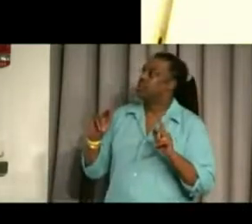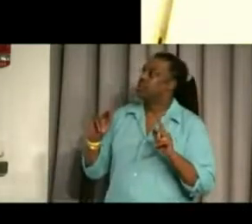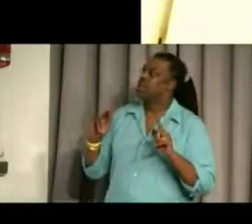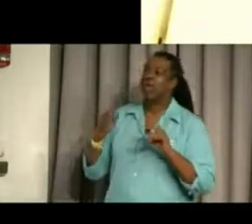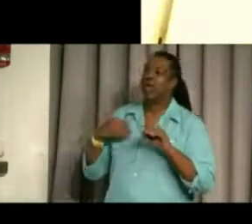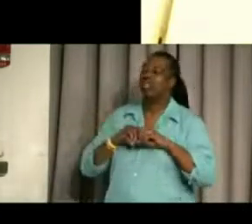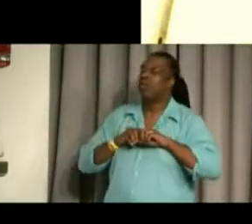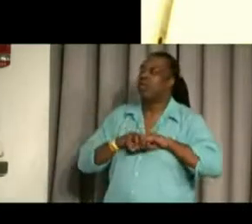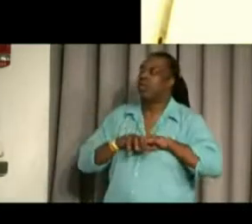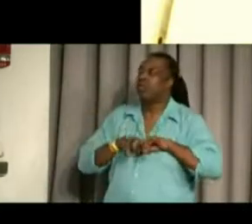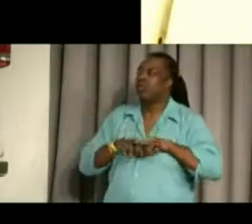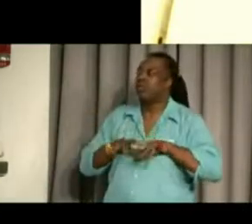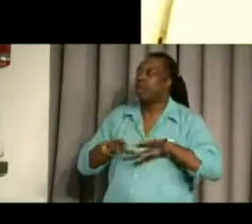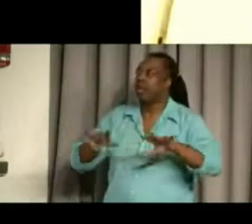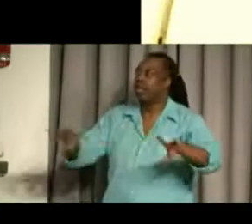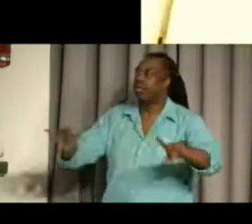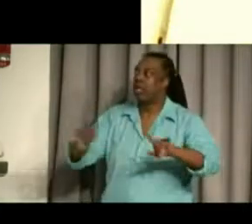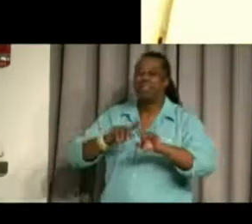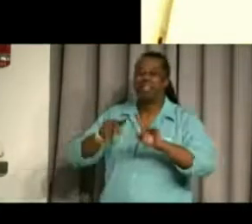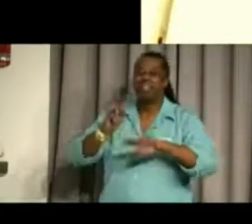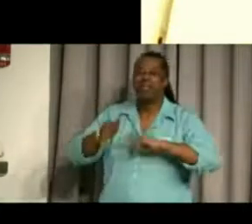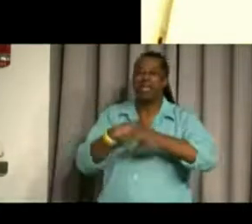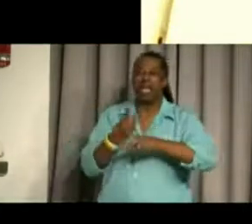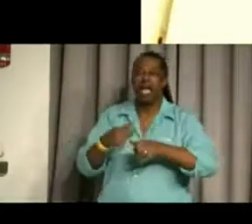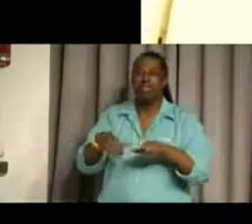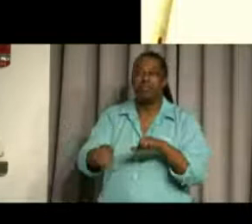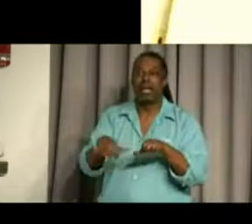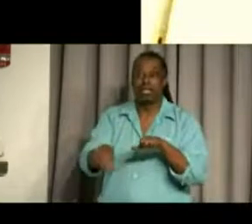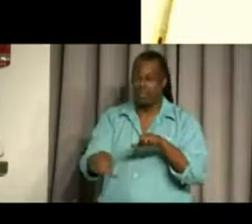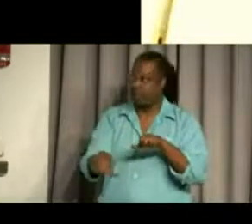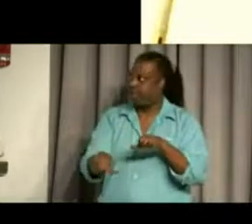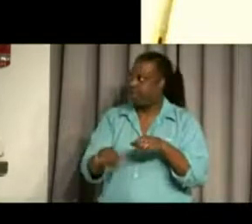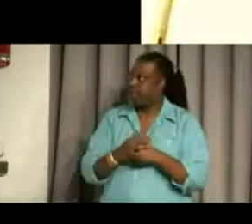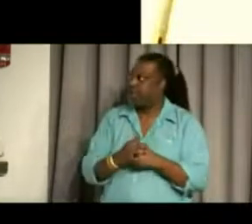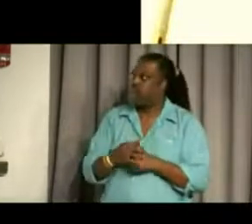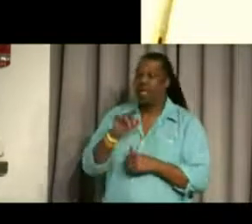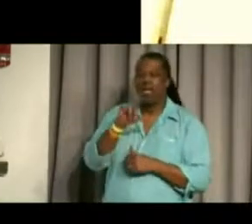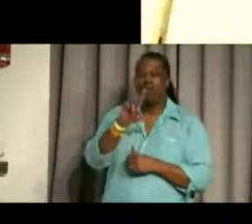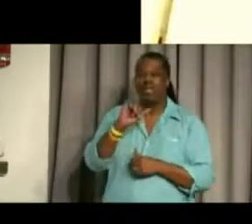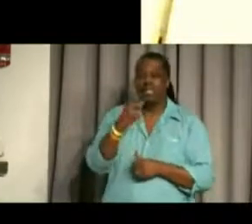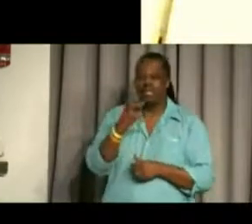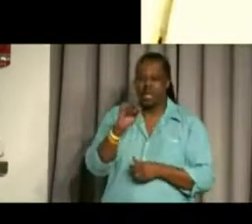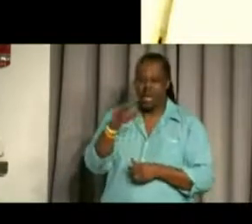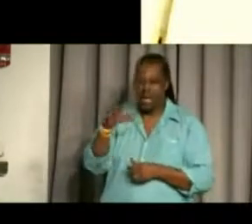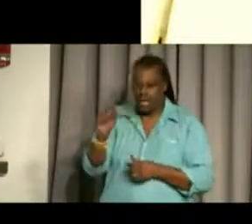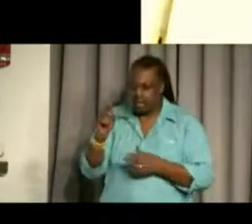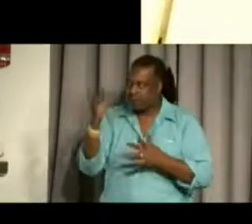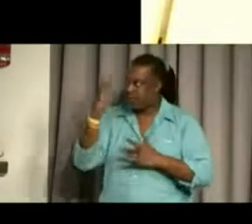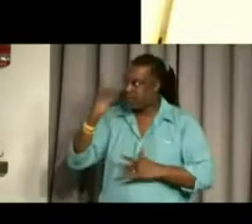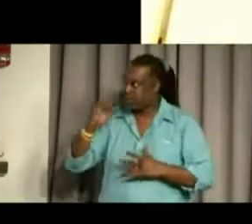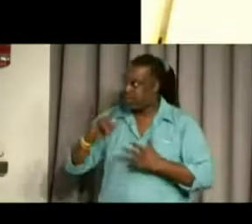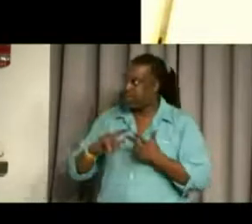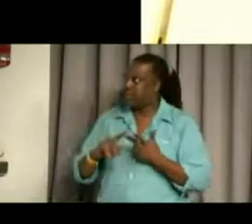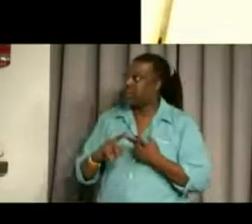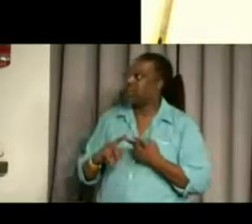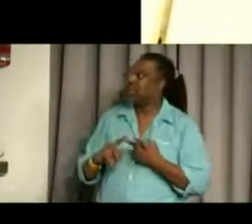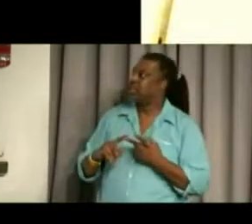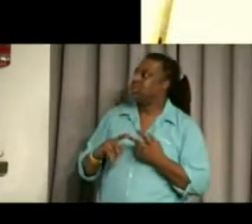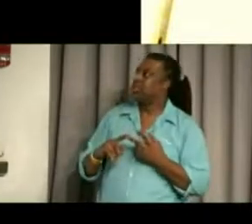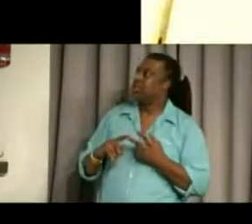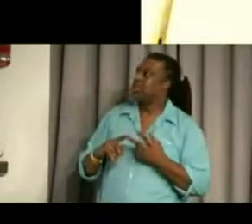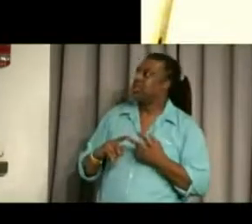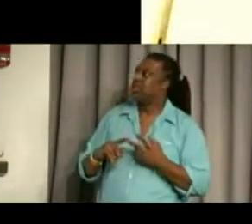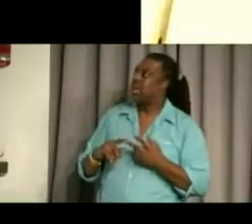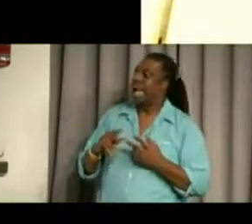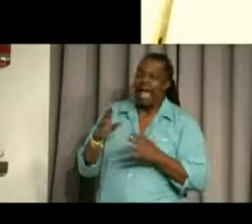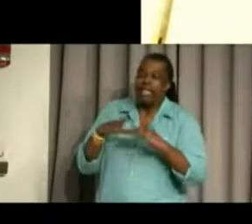proliferation of different types of bacteria. So we had Legionella bacteria, we had at least 22. And the reason why